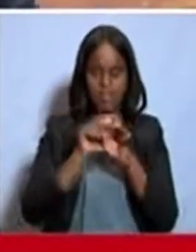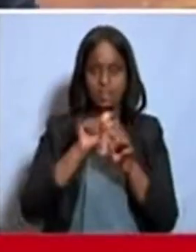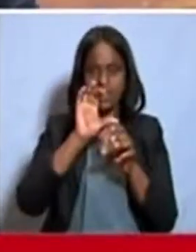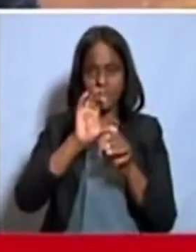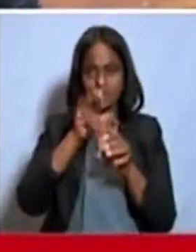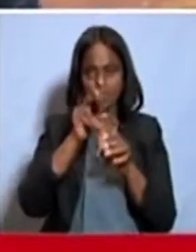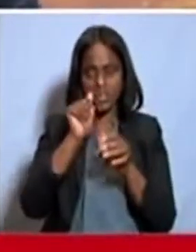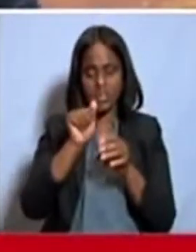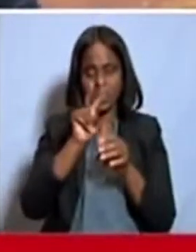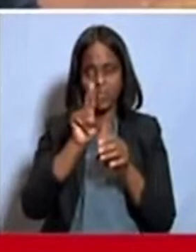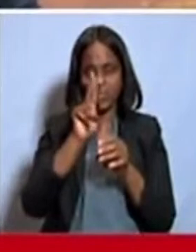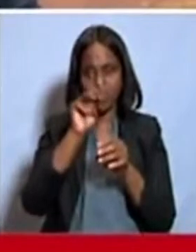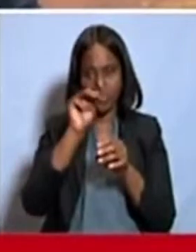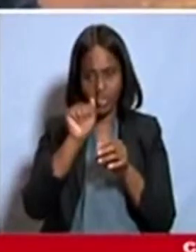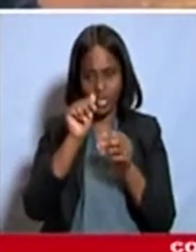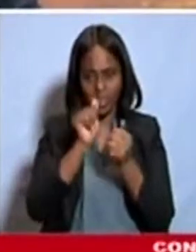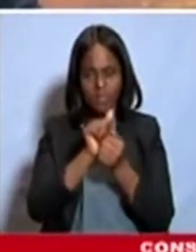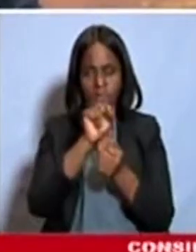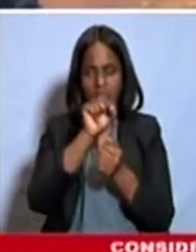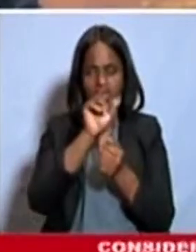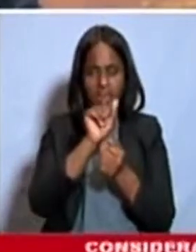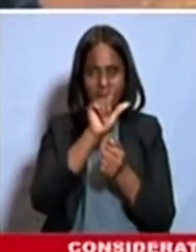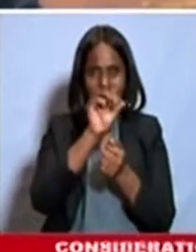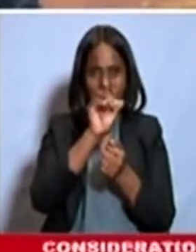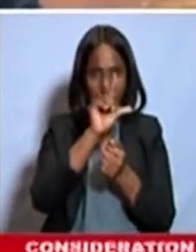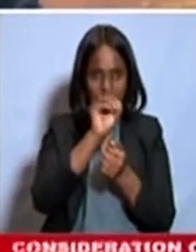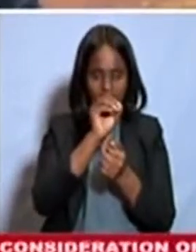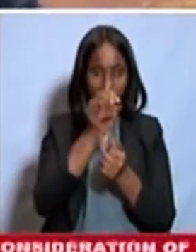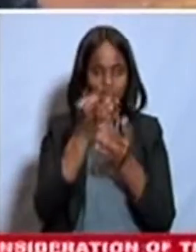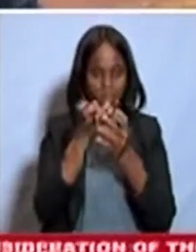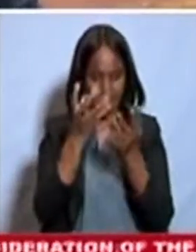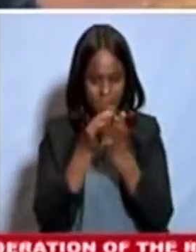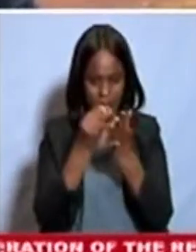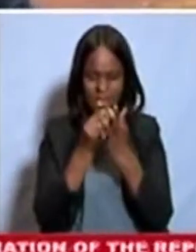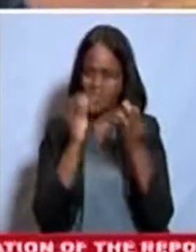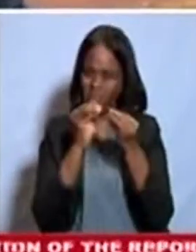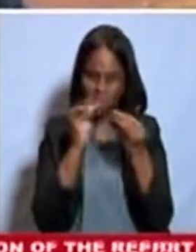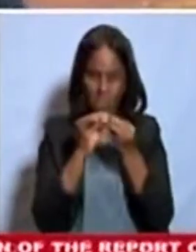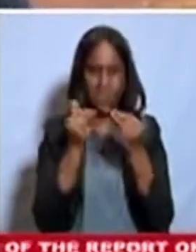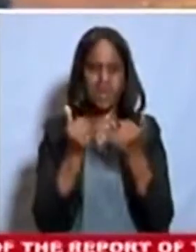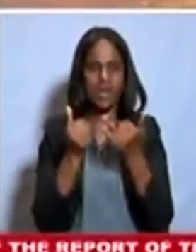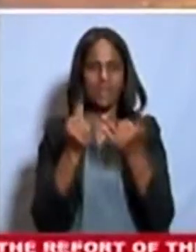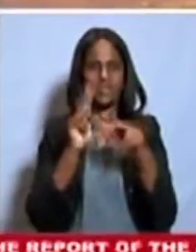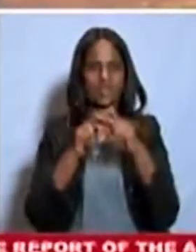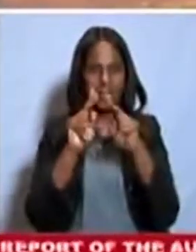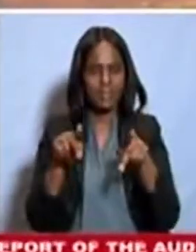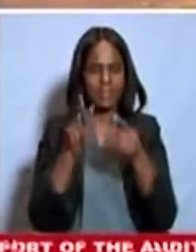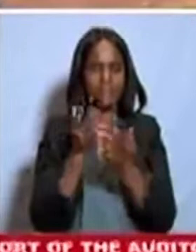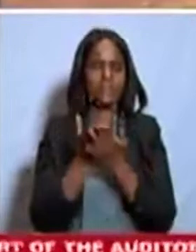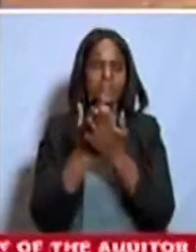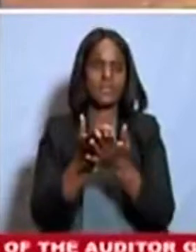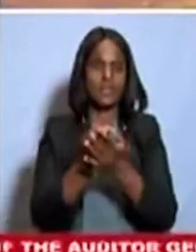and Nalolo want this money like no man's business. Mr. Chairman, I